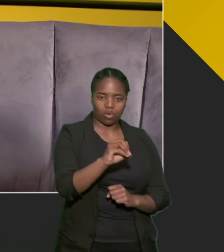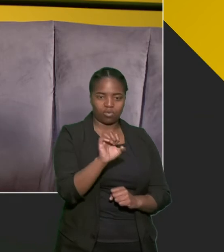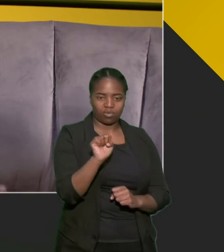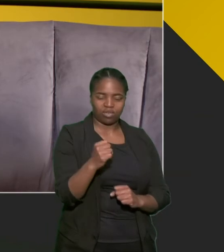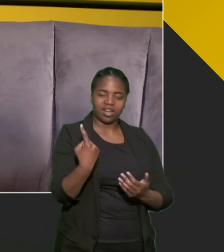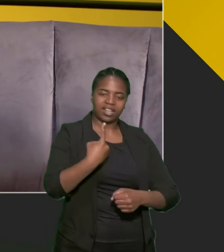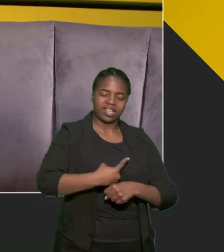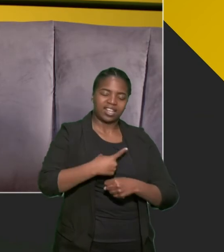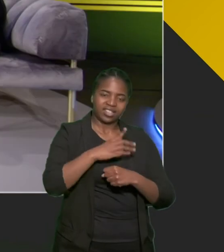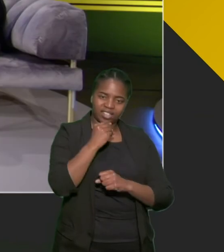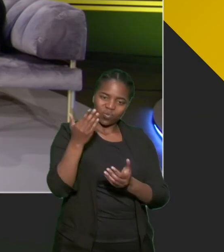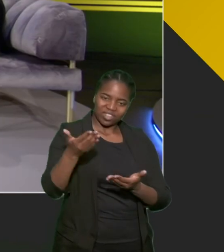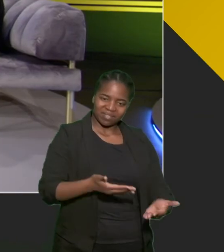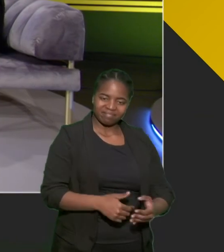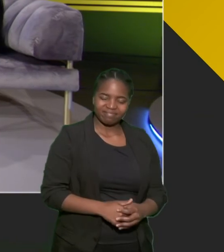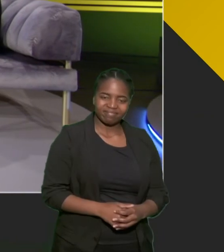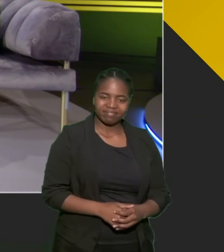Thetha. Mpo, welcome to the show.